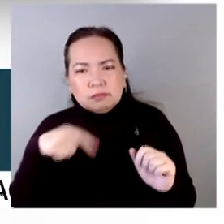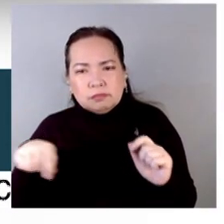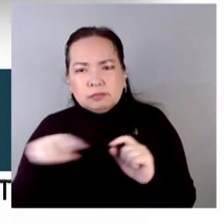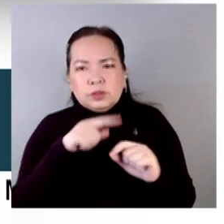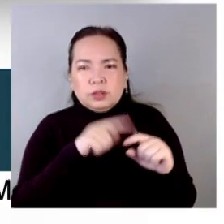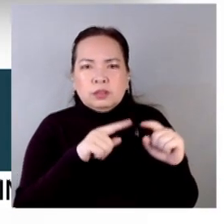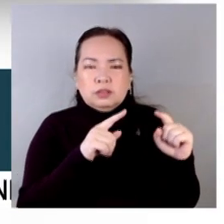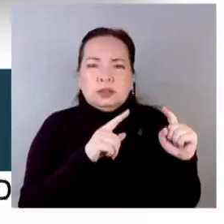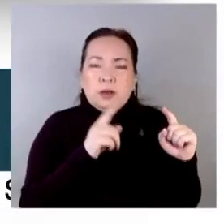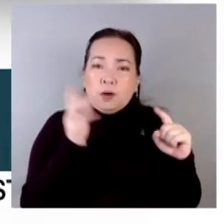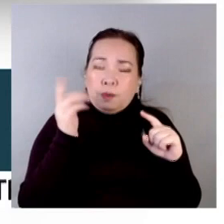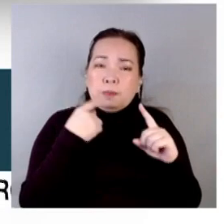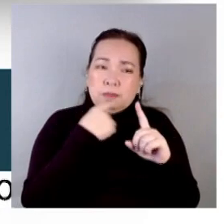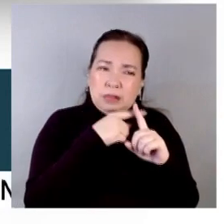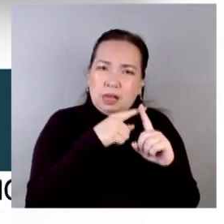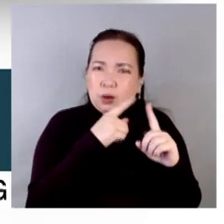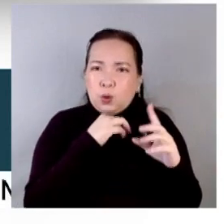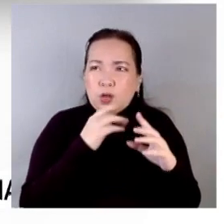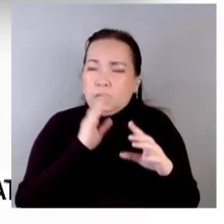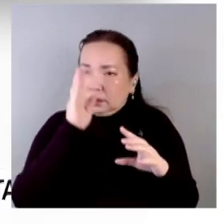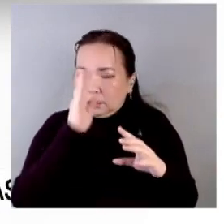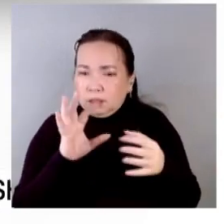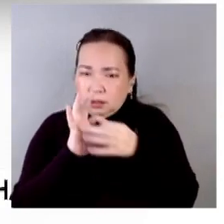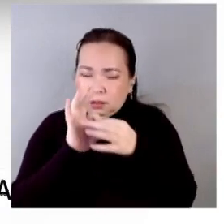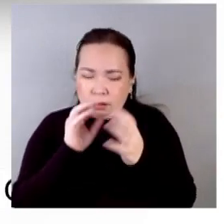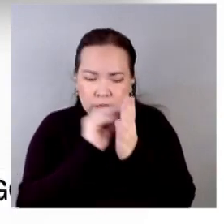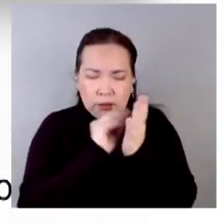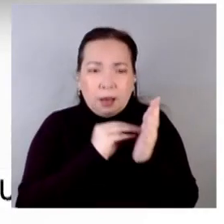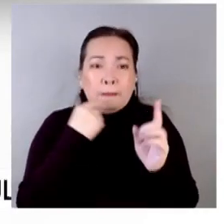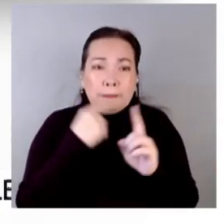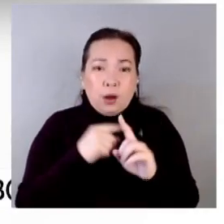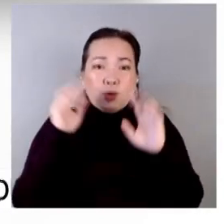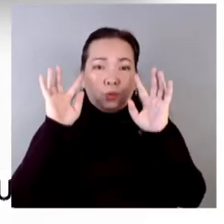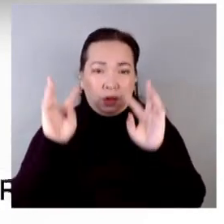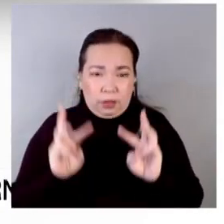saka pilot error.